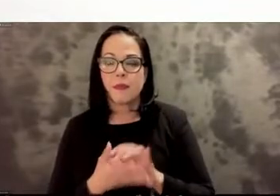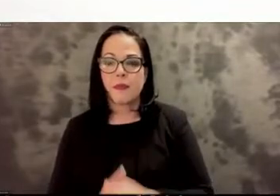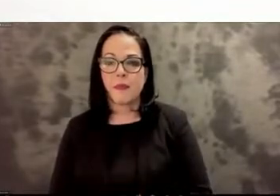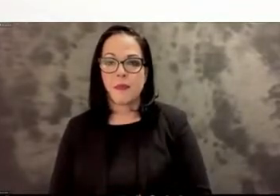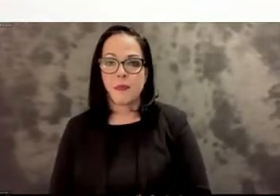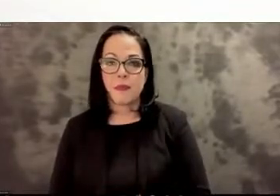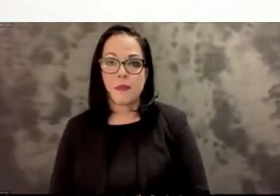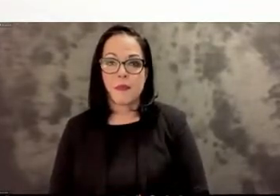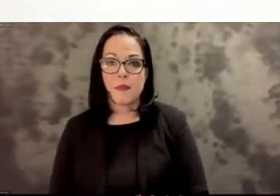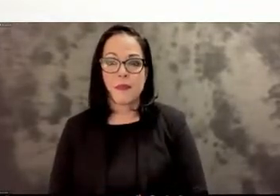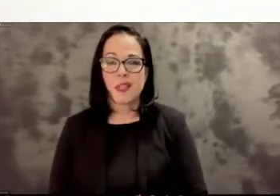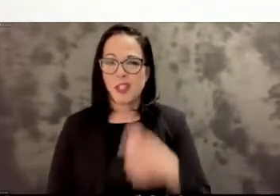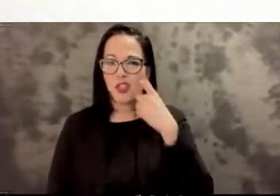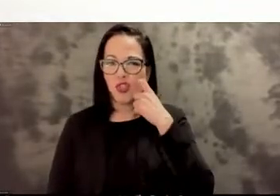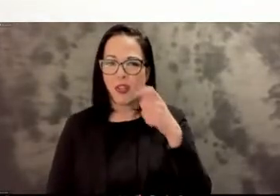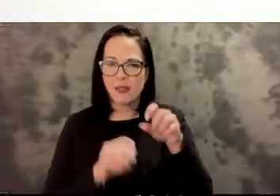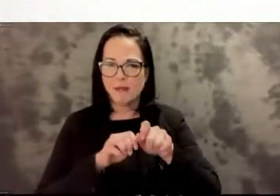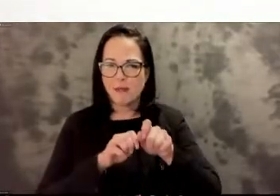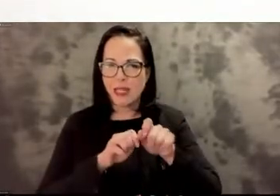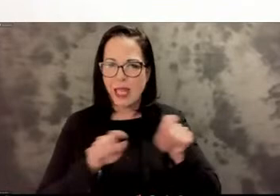Because this came out this week.